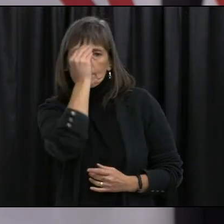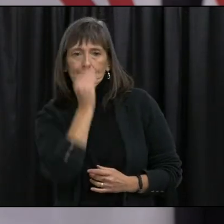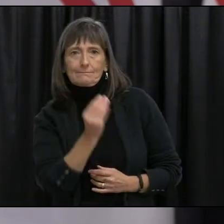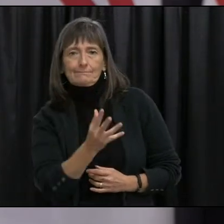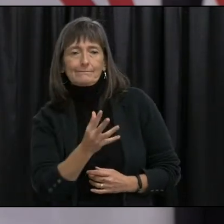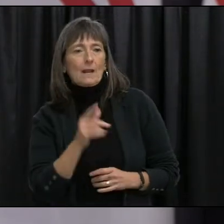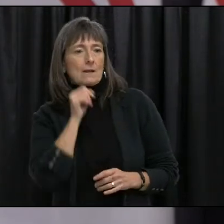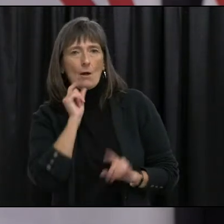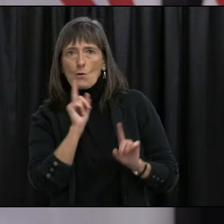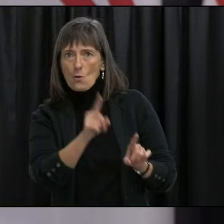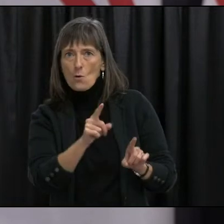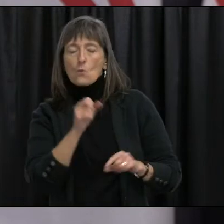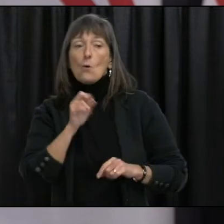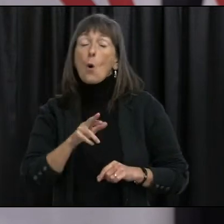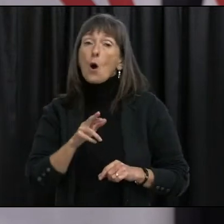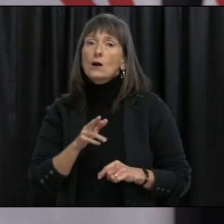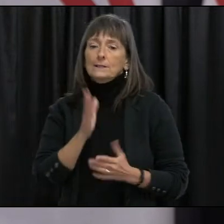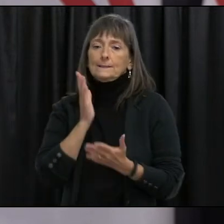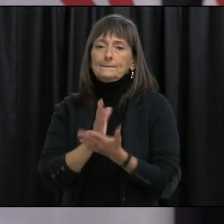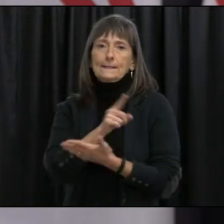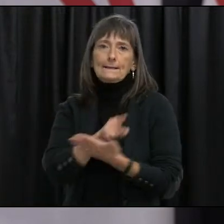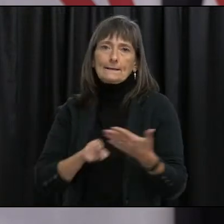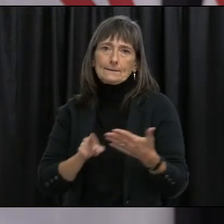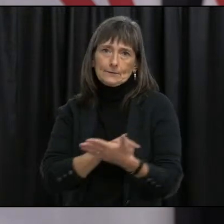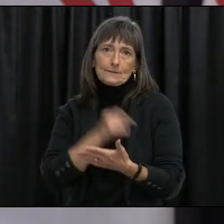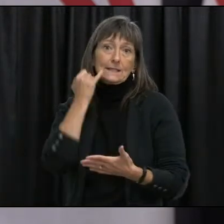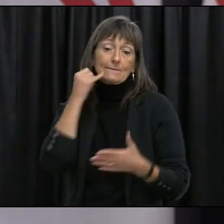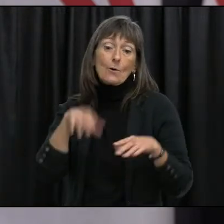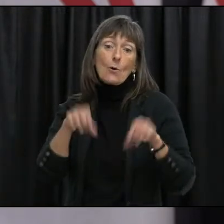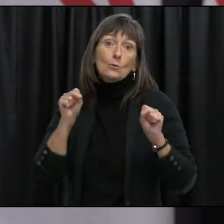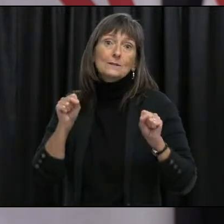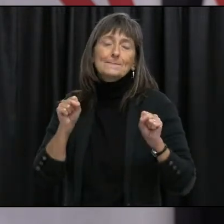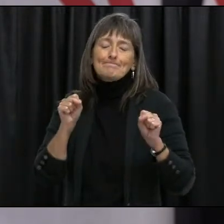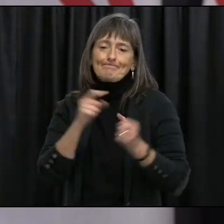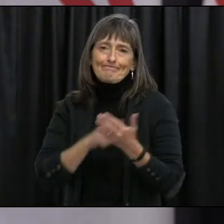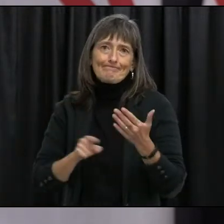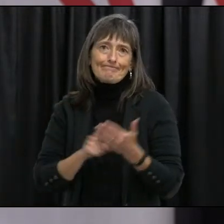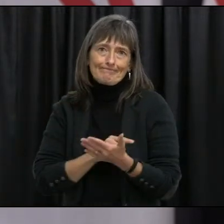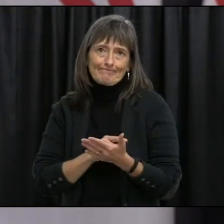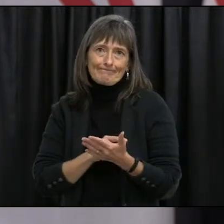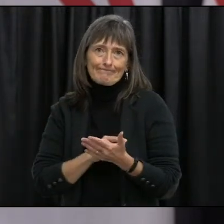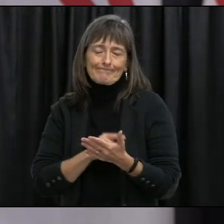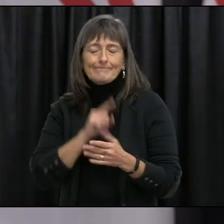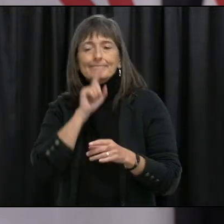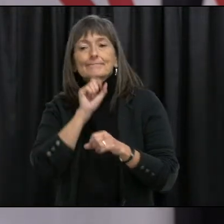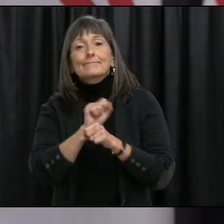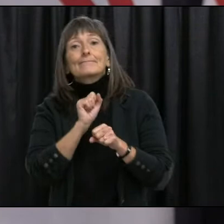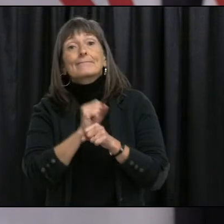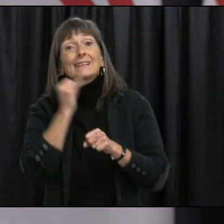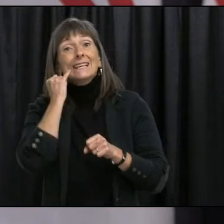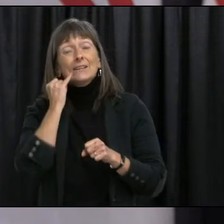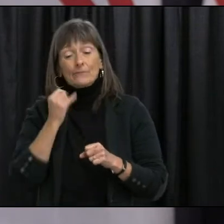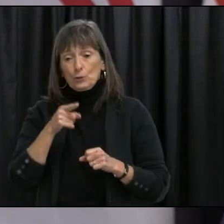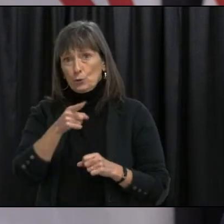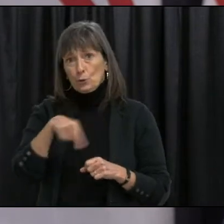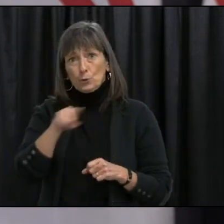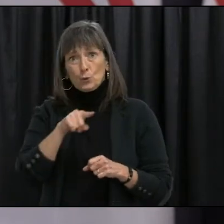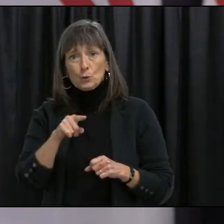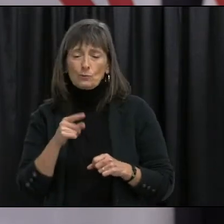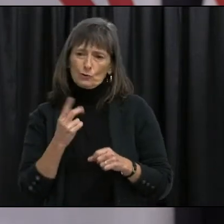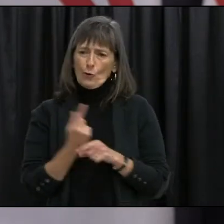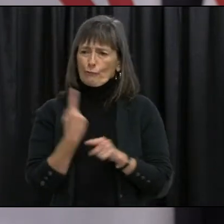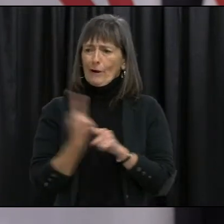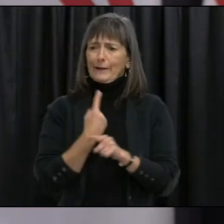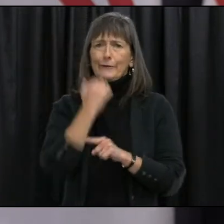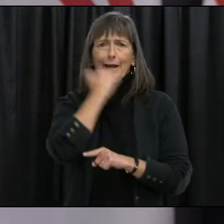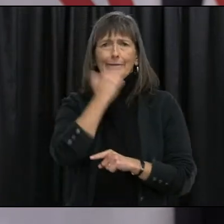can be unwise. In terms of masks, certainly when people are eating within their usual